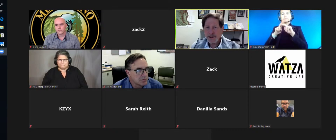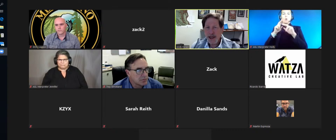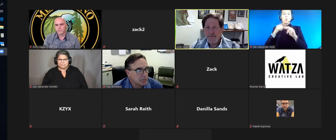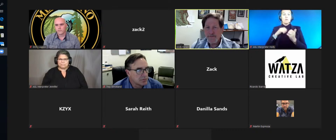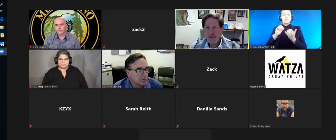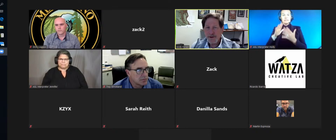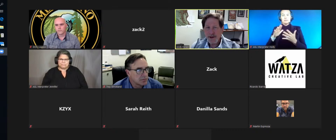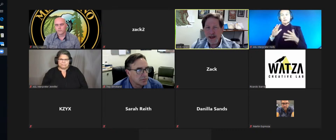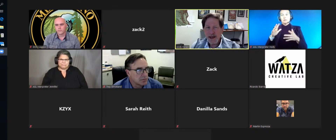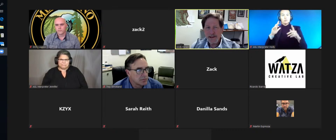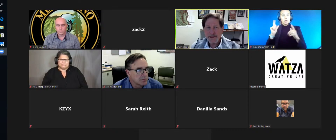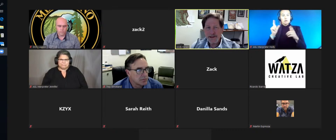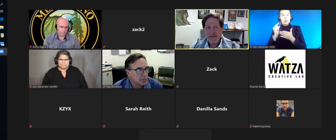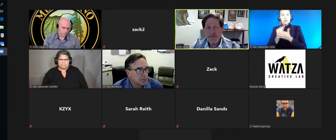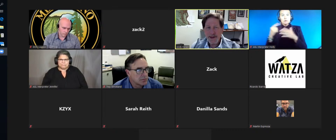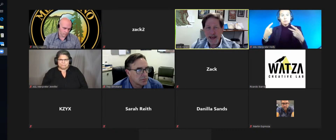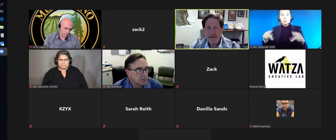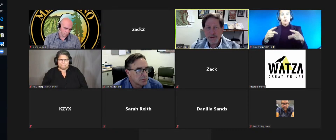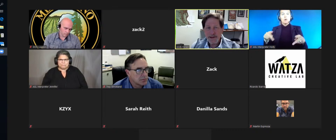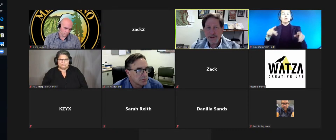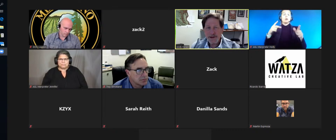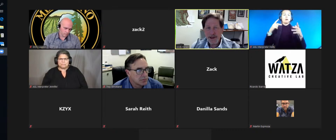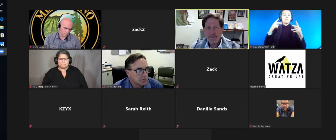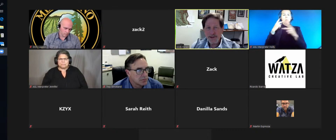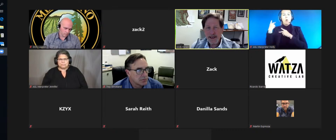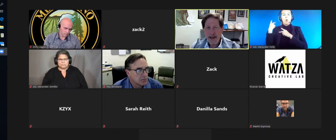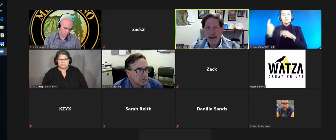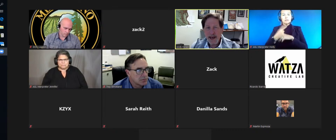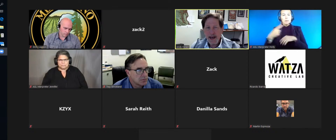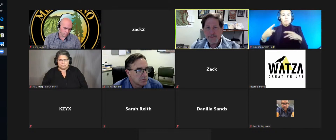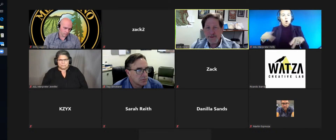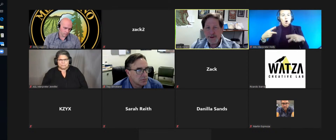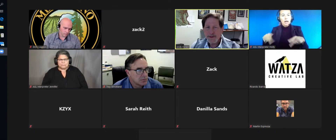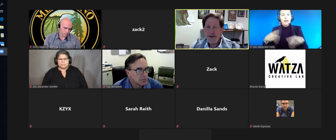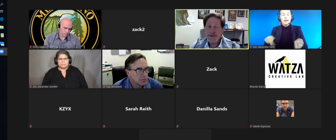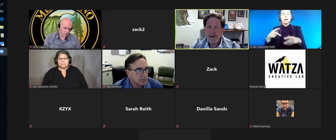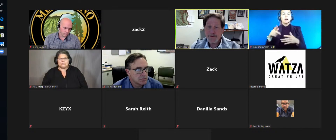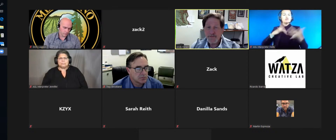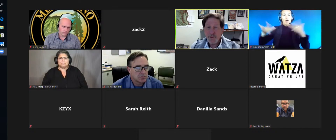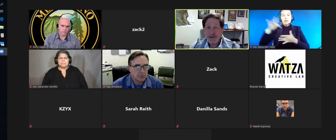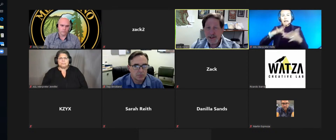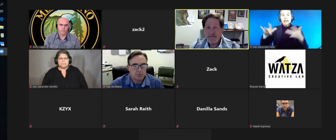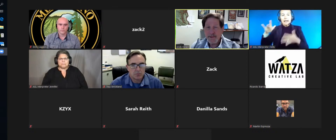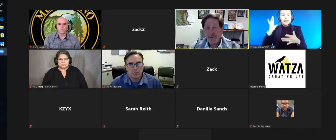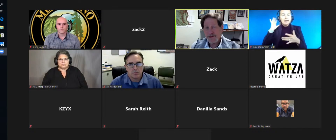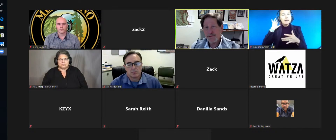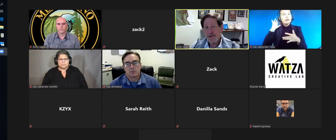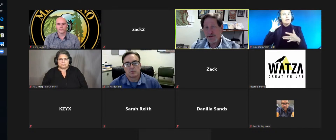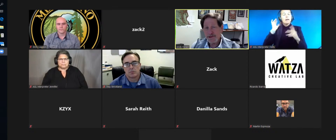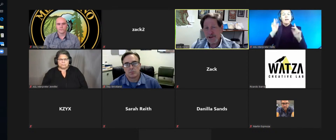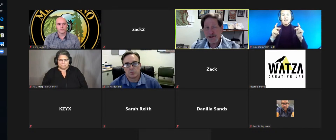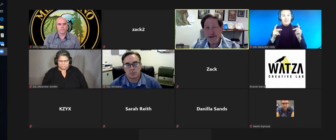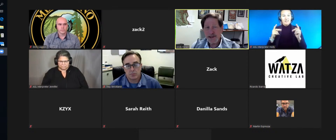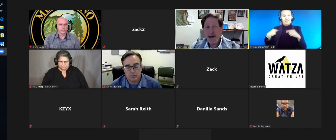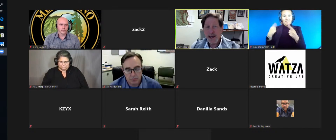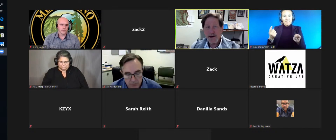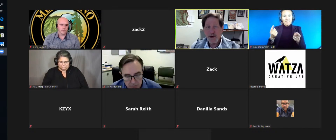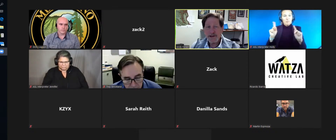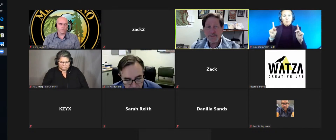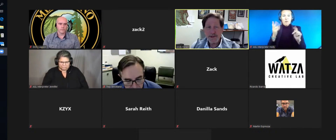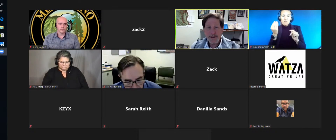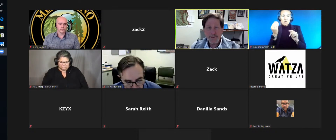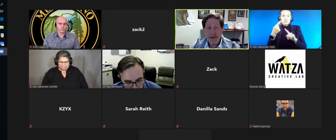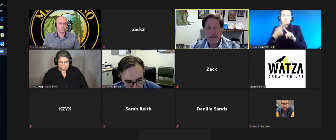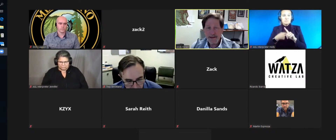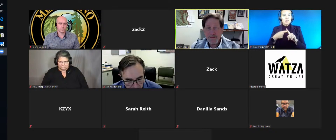Day, July 4th, and a summer of gatherings and traveling after people have spent 14 months with restrictions and